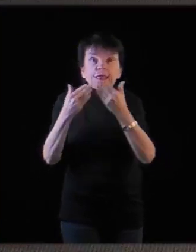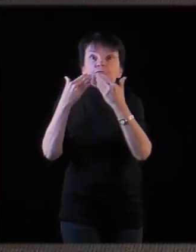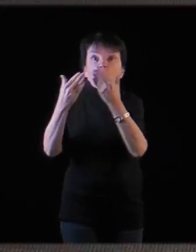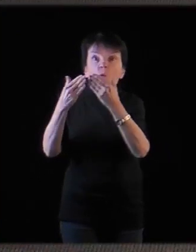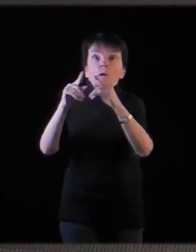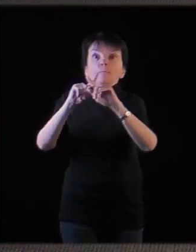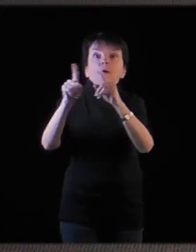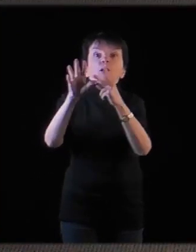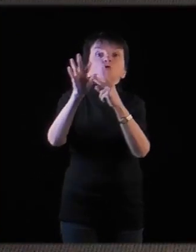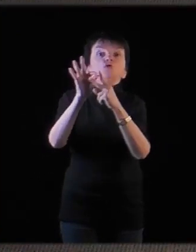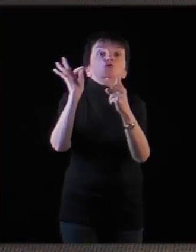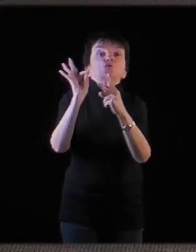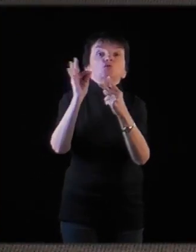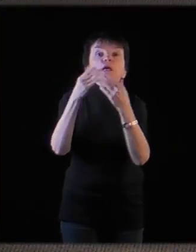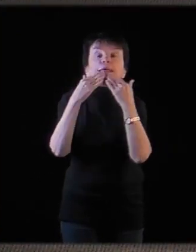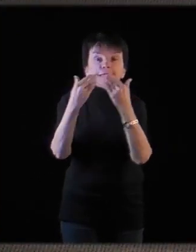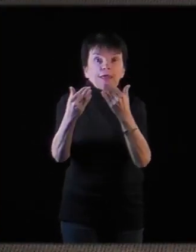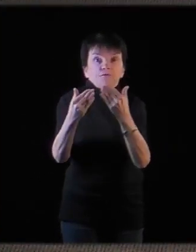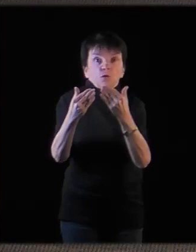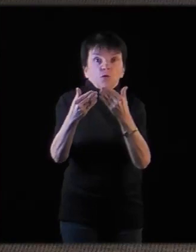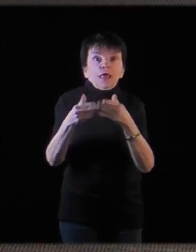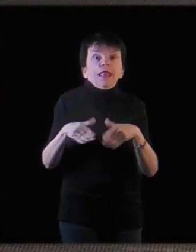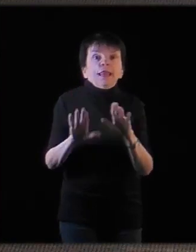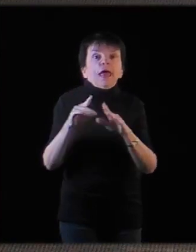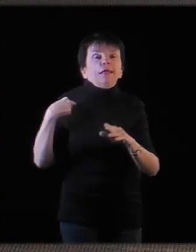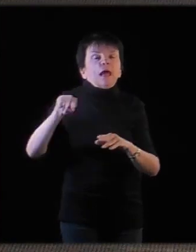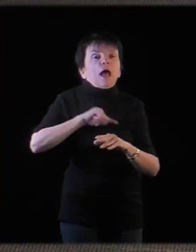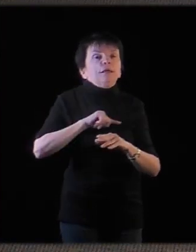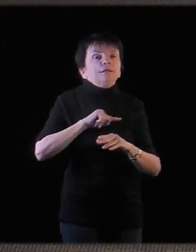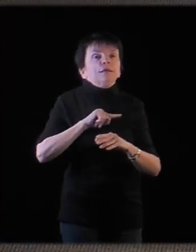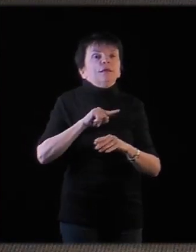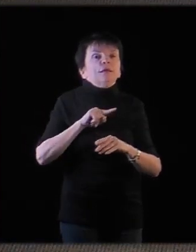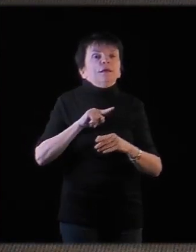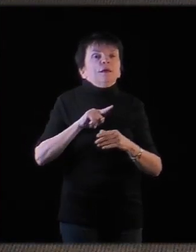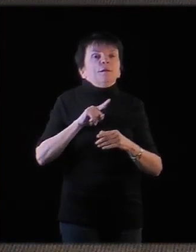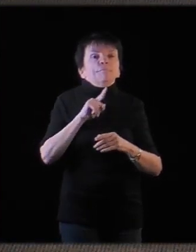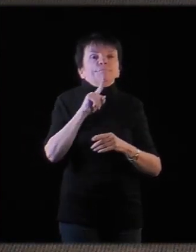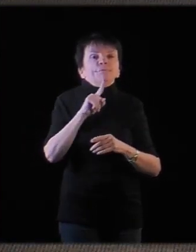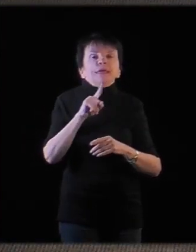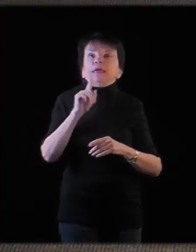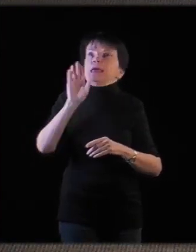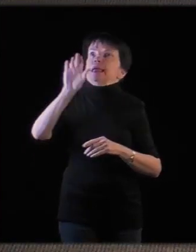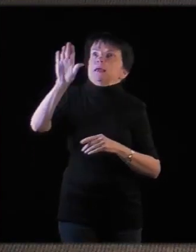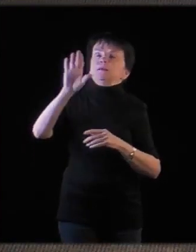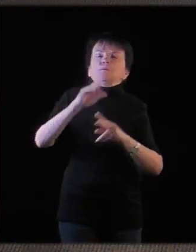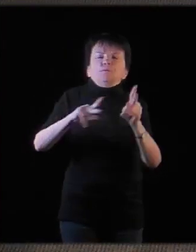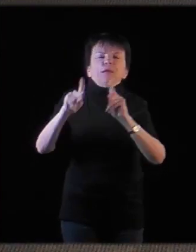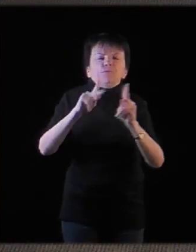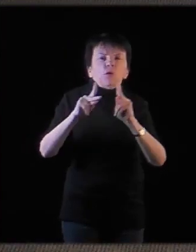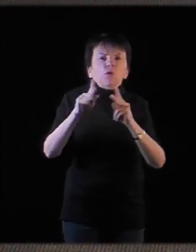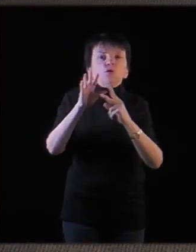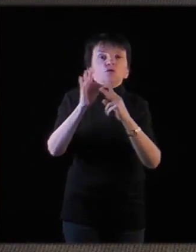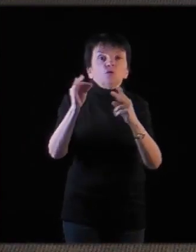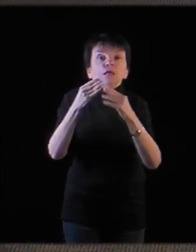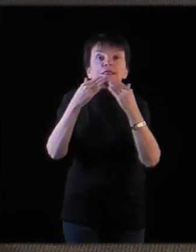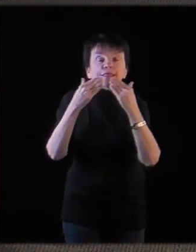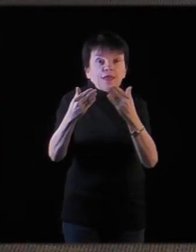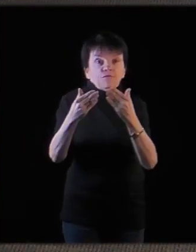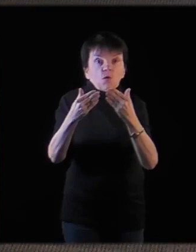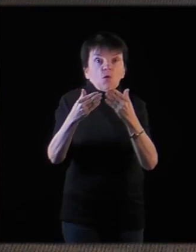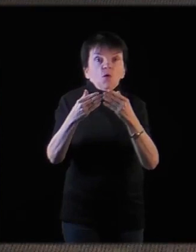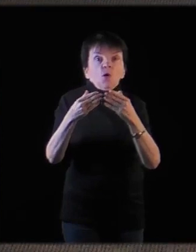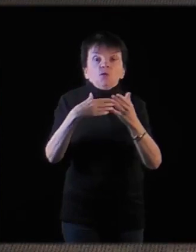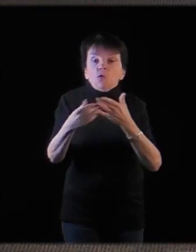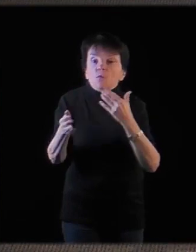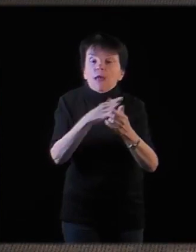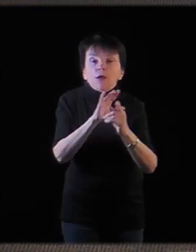thankful. May we be people who choose to be thankful in all circumstances. This year has been a